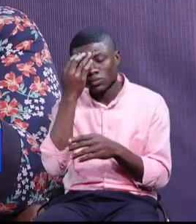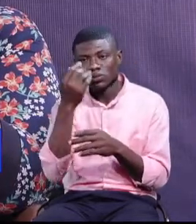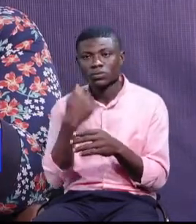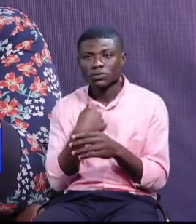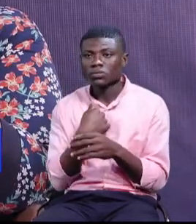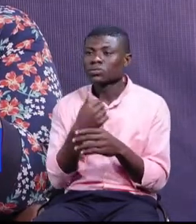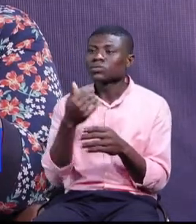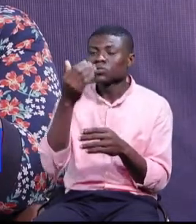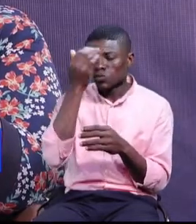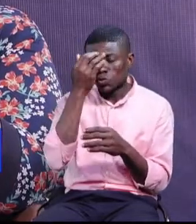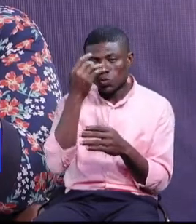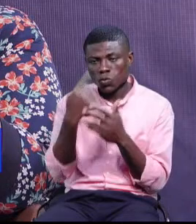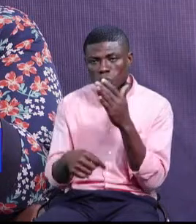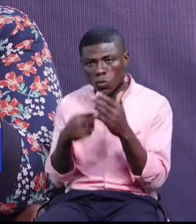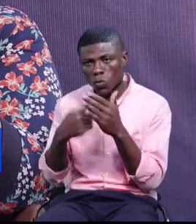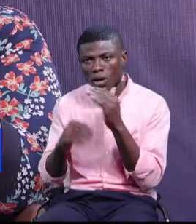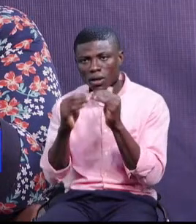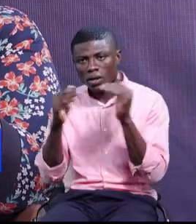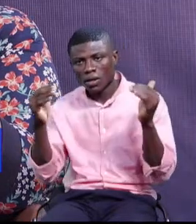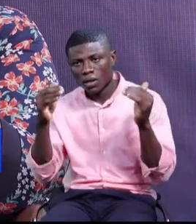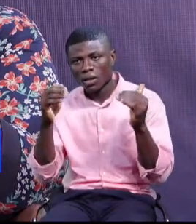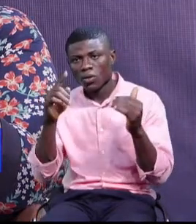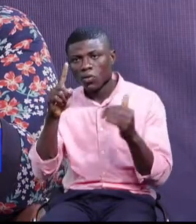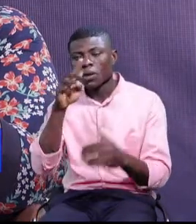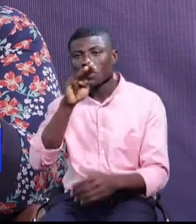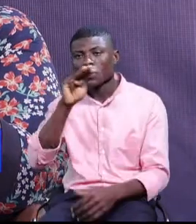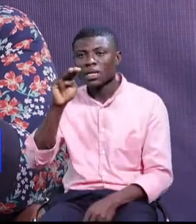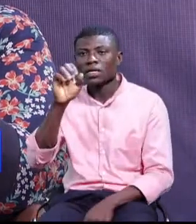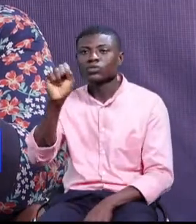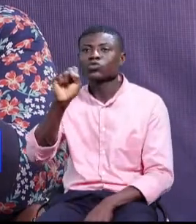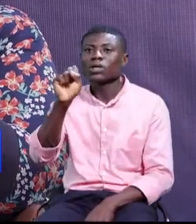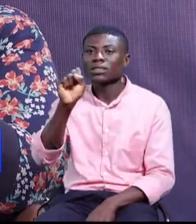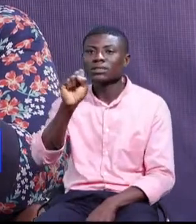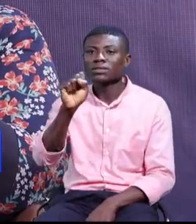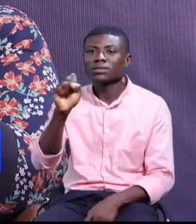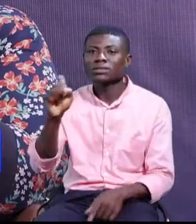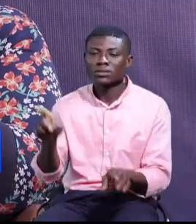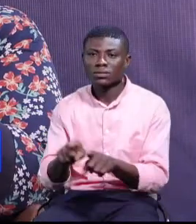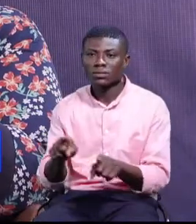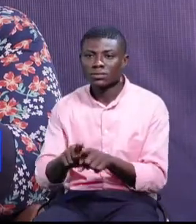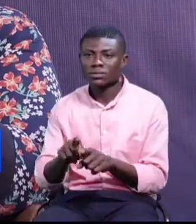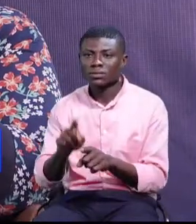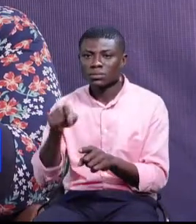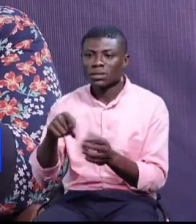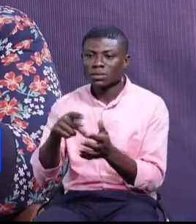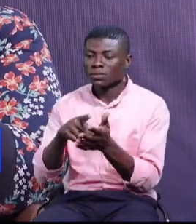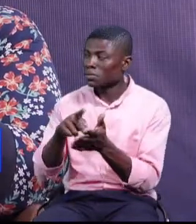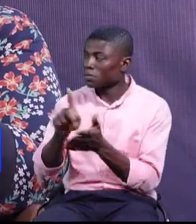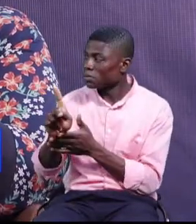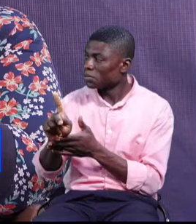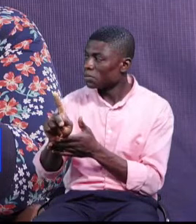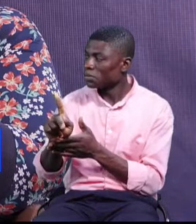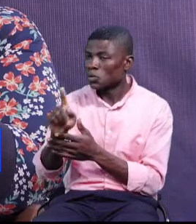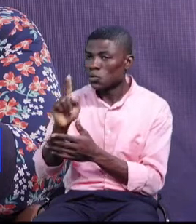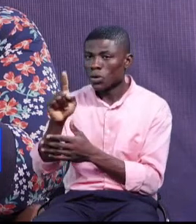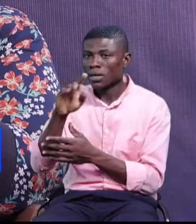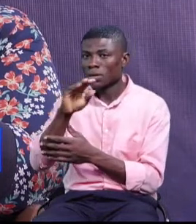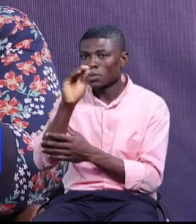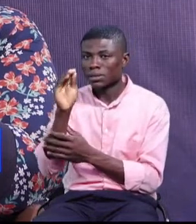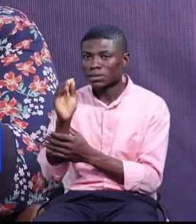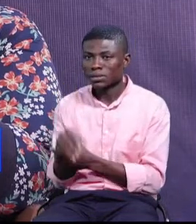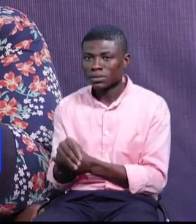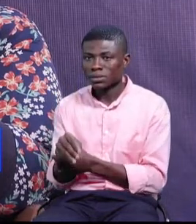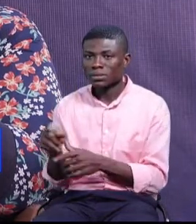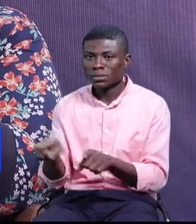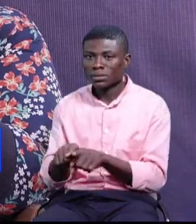your minimum equity is 1 million USD, and you are actually going to pay 1%